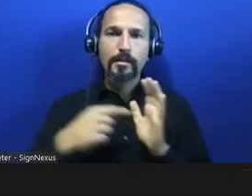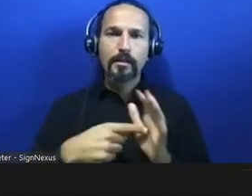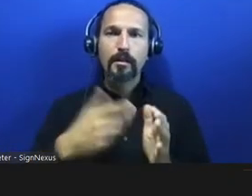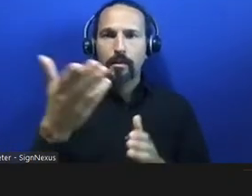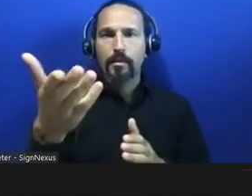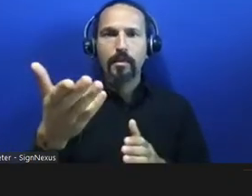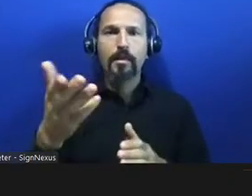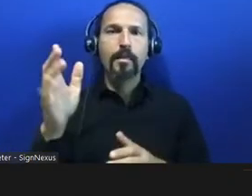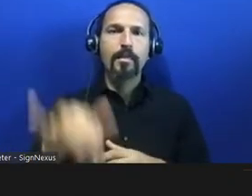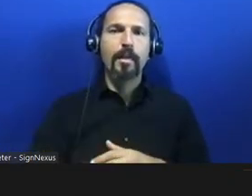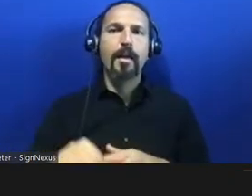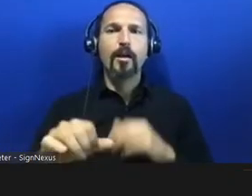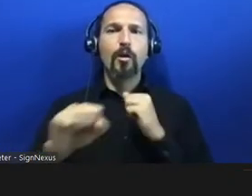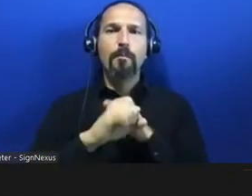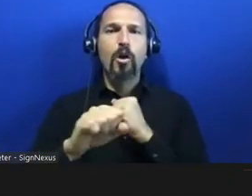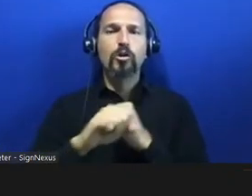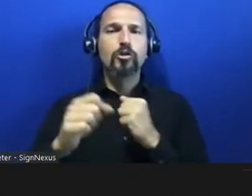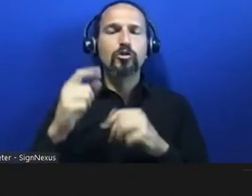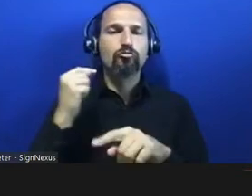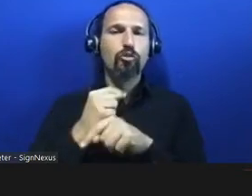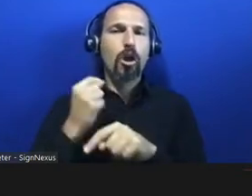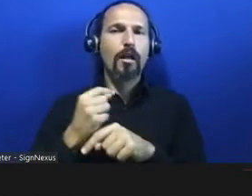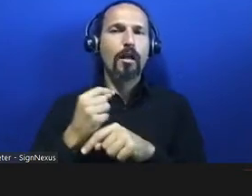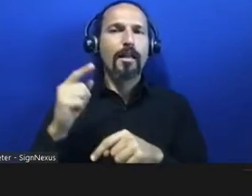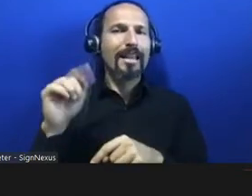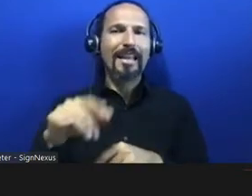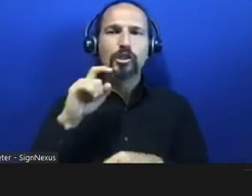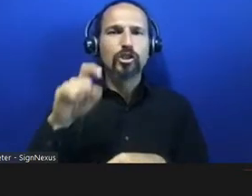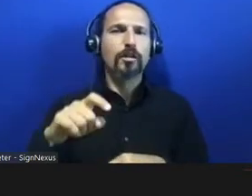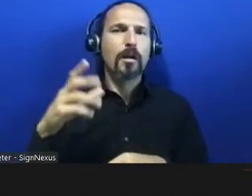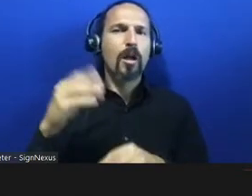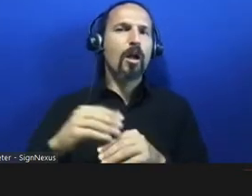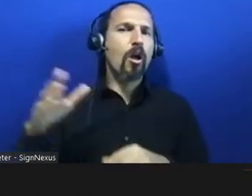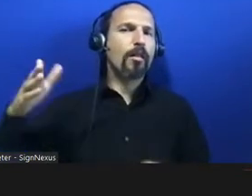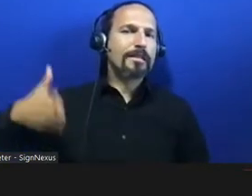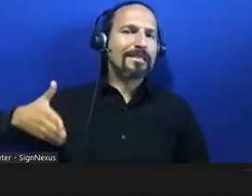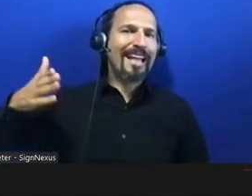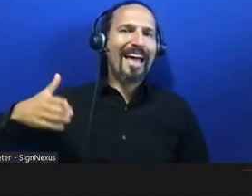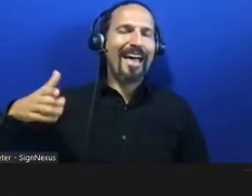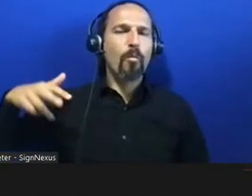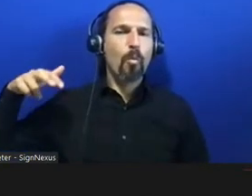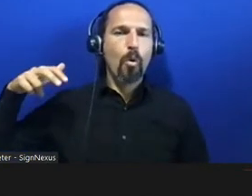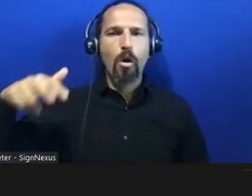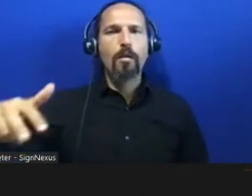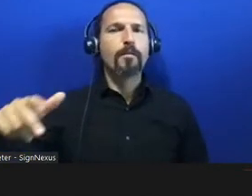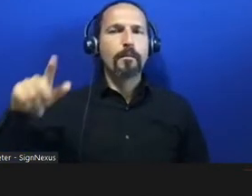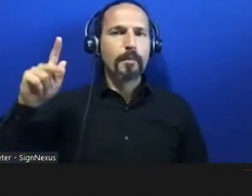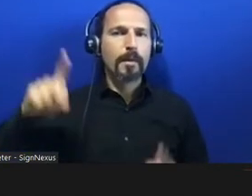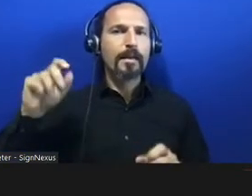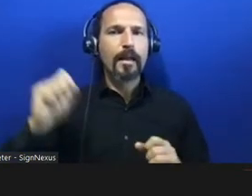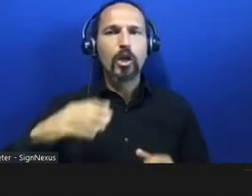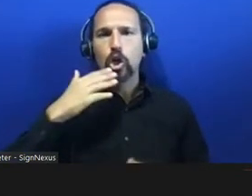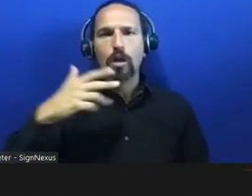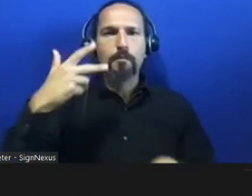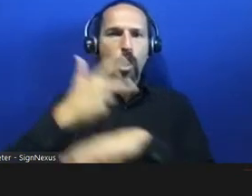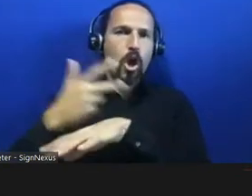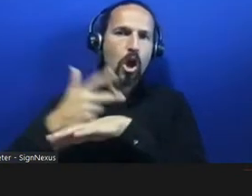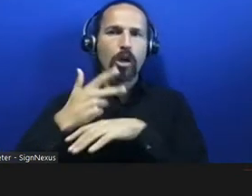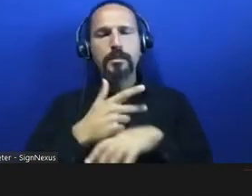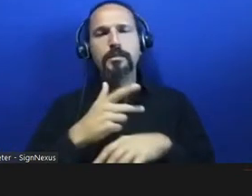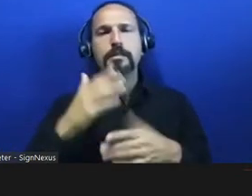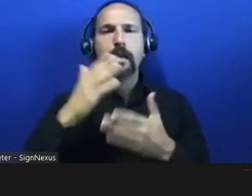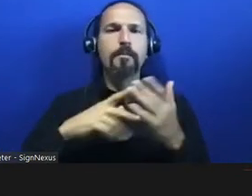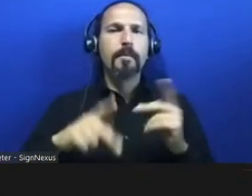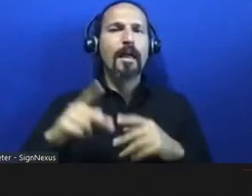commercial trucks like that things that shouldn't be on the sidewalk where people could have good parking spaces some of these people